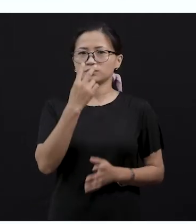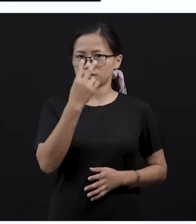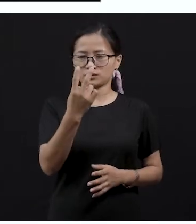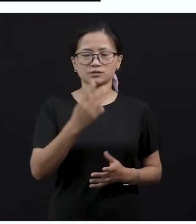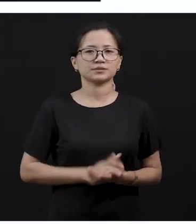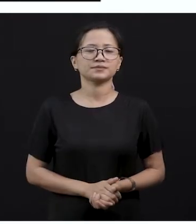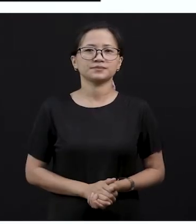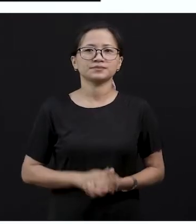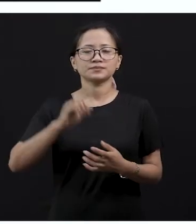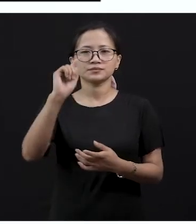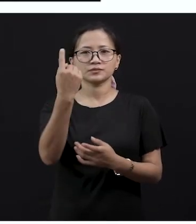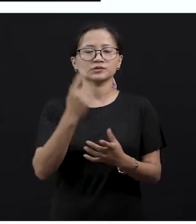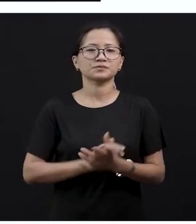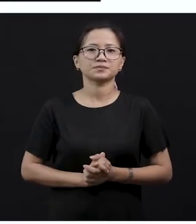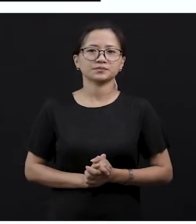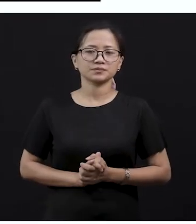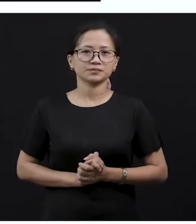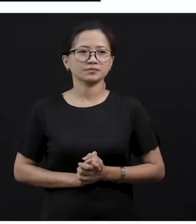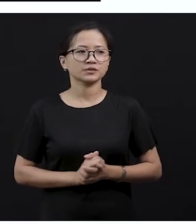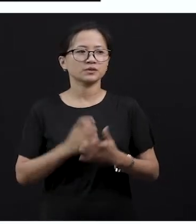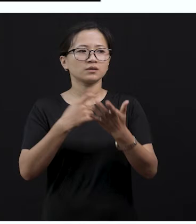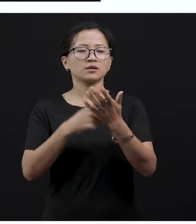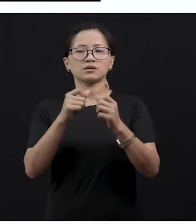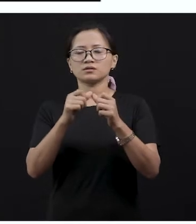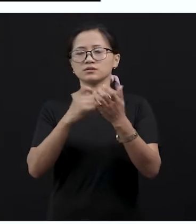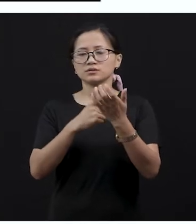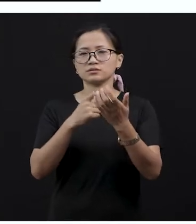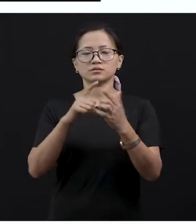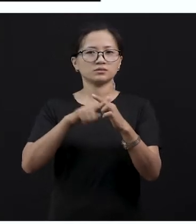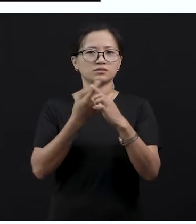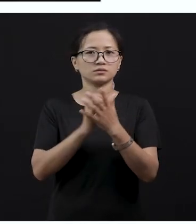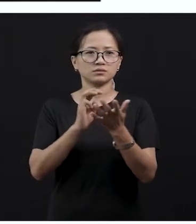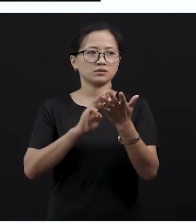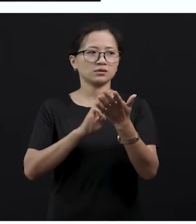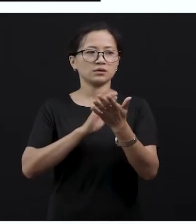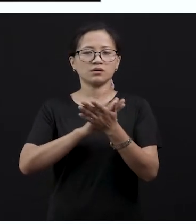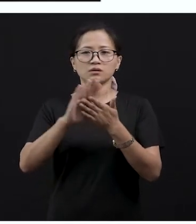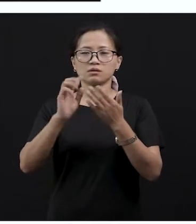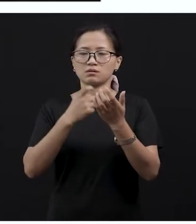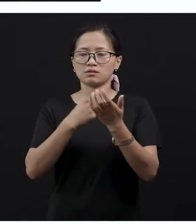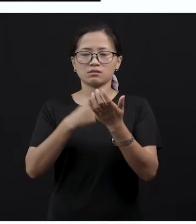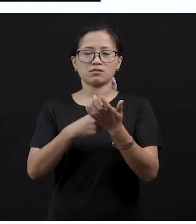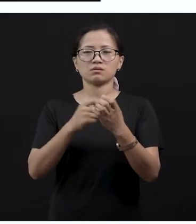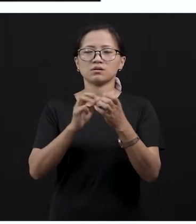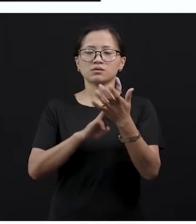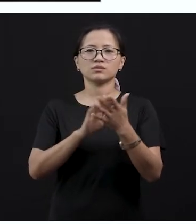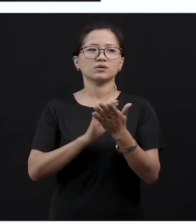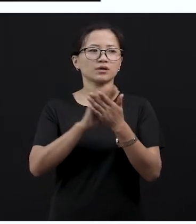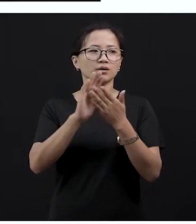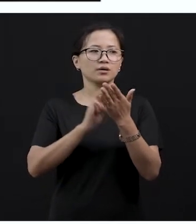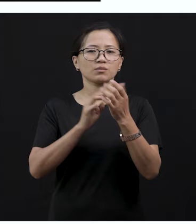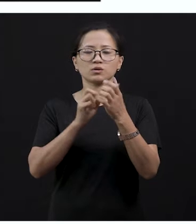begin with the first one, Raja Ram Mohan Roy. So this man, he was born